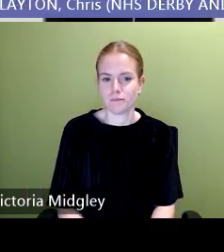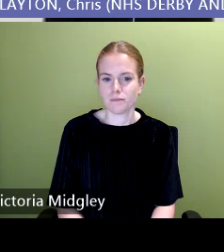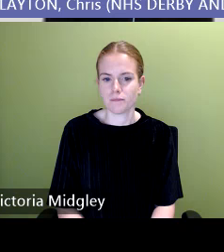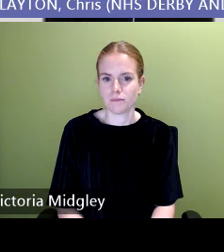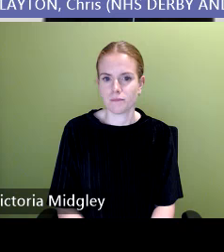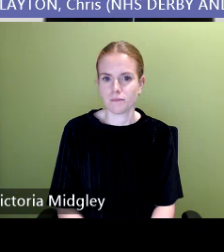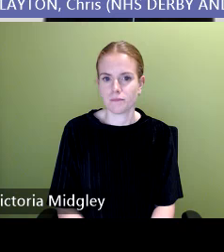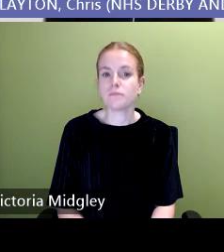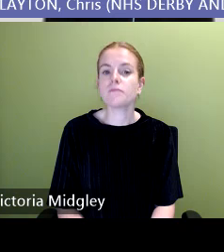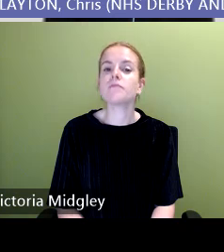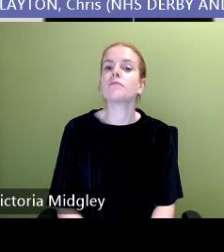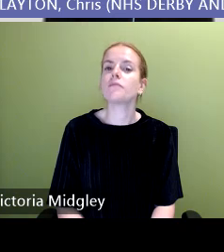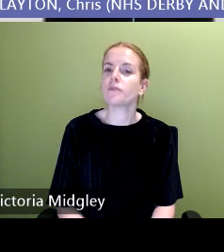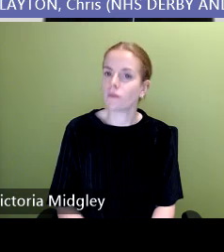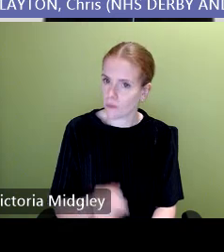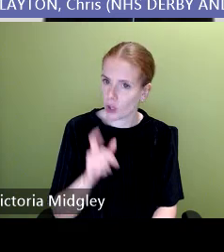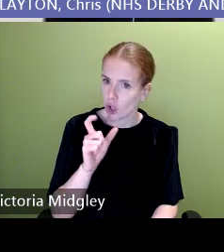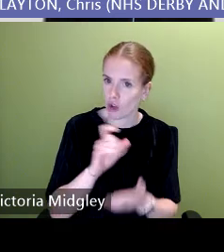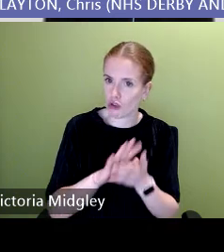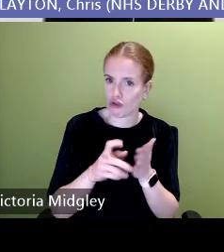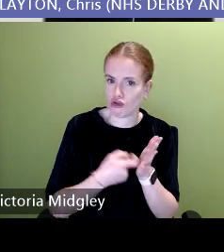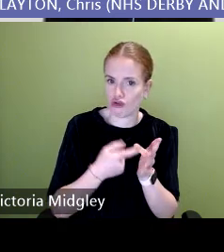And Sean, from memory, the